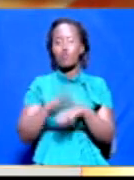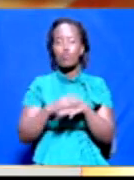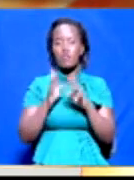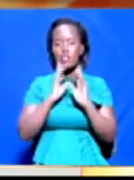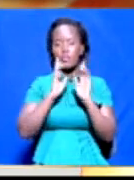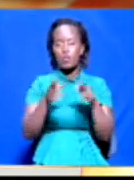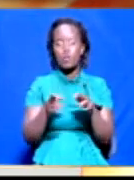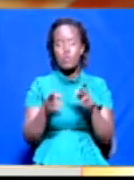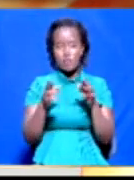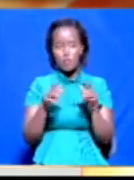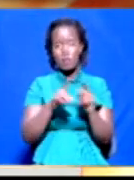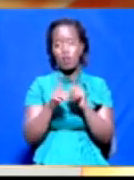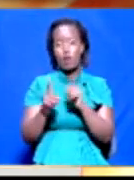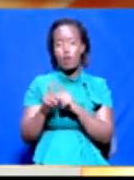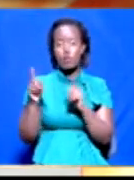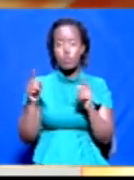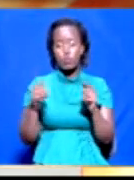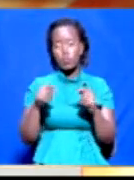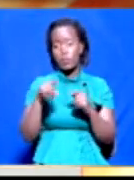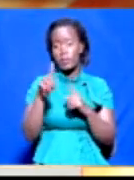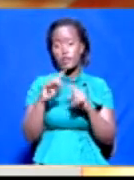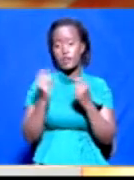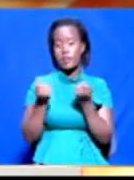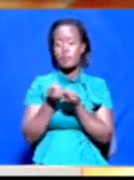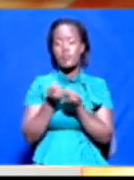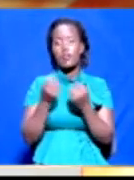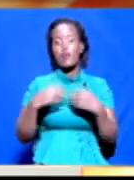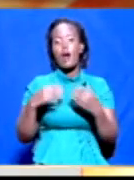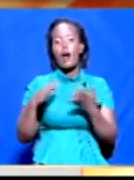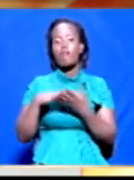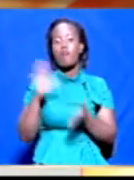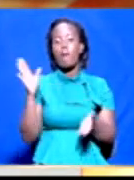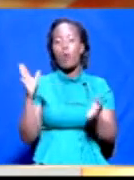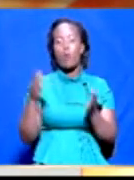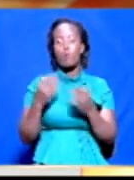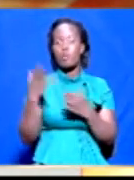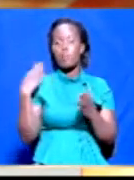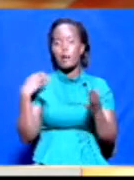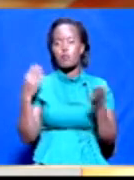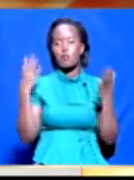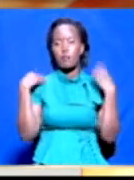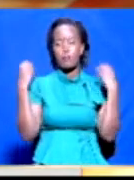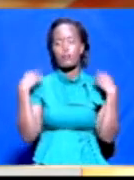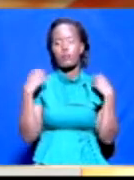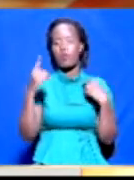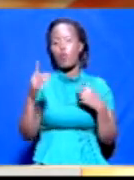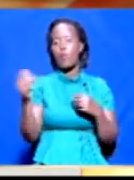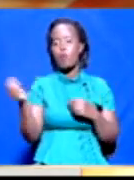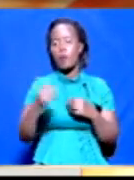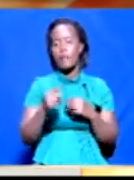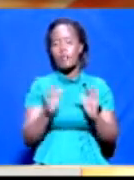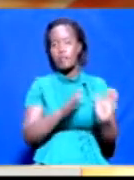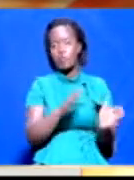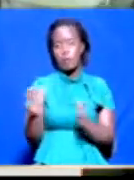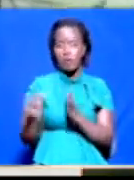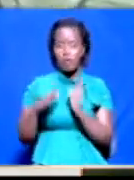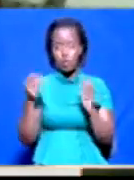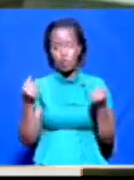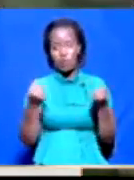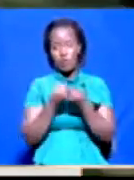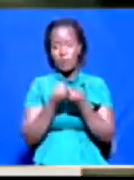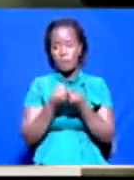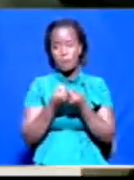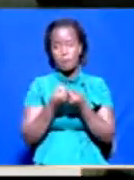showpiece. Emerging stars have been in camp for the past 1 month in preparation for the CECAFA Championship.